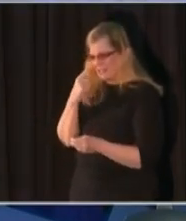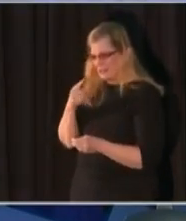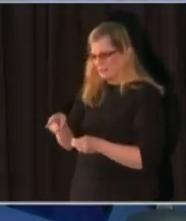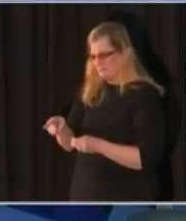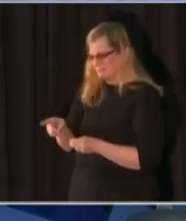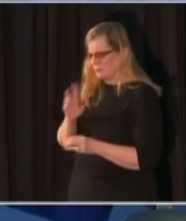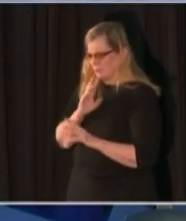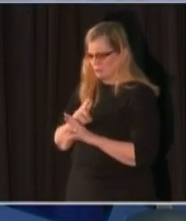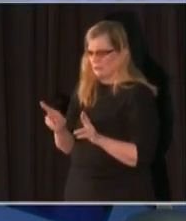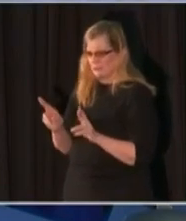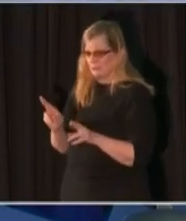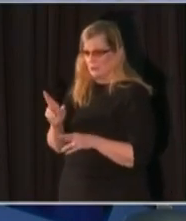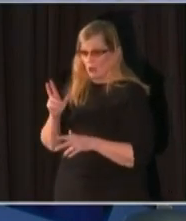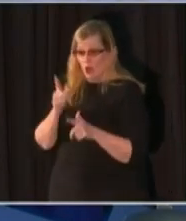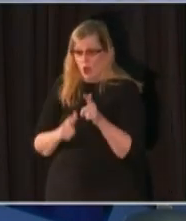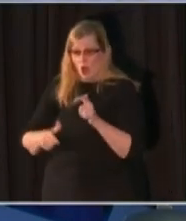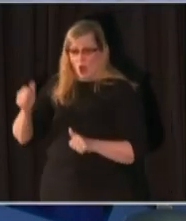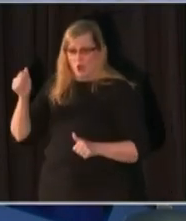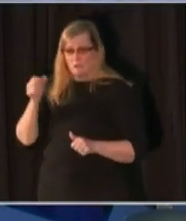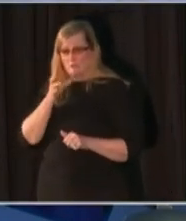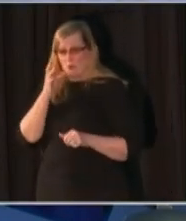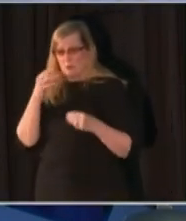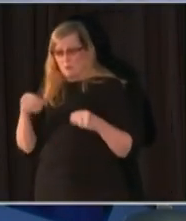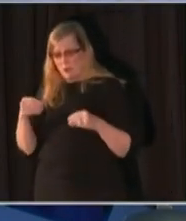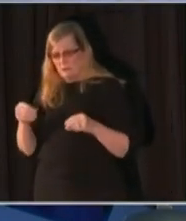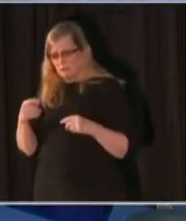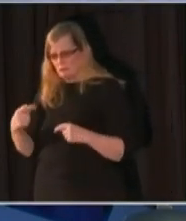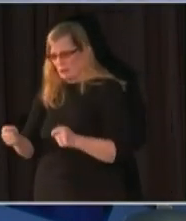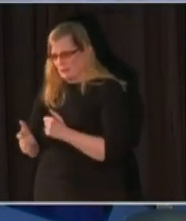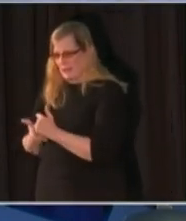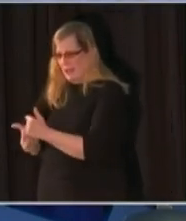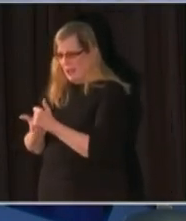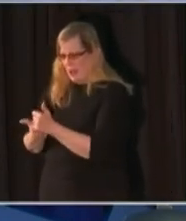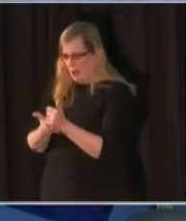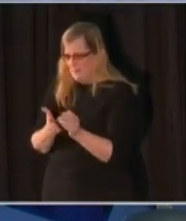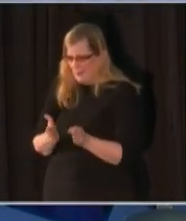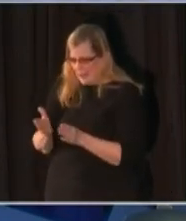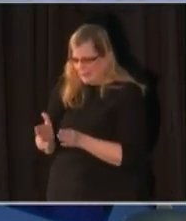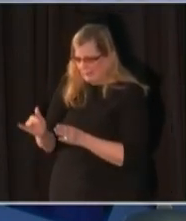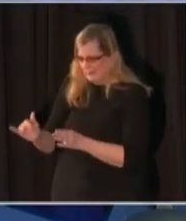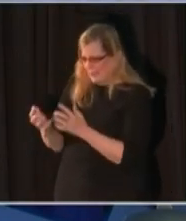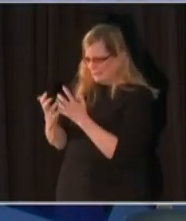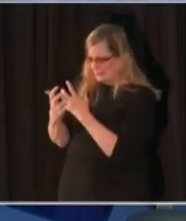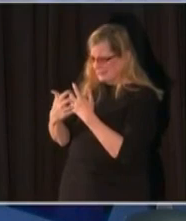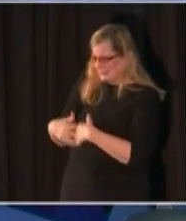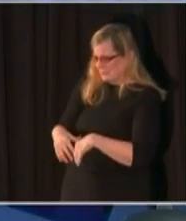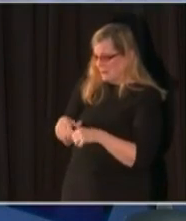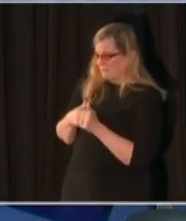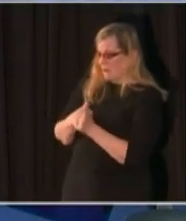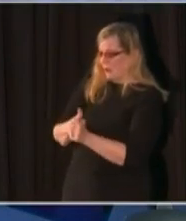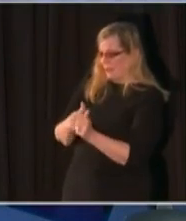that we can try and get them operating, but following all of the public health guidelines this weekend.